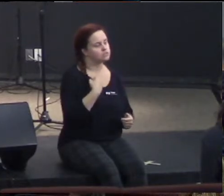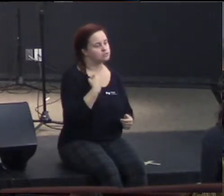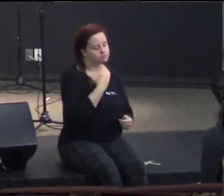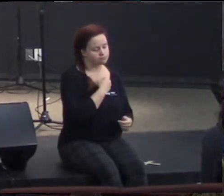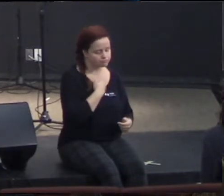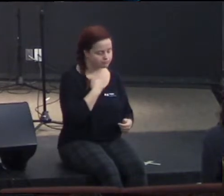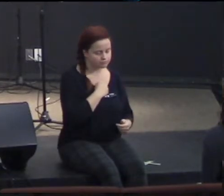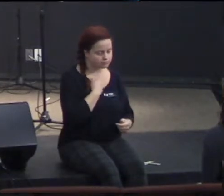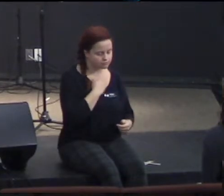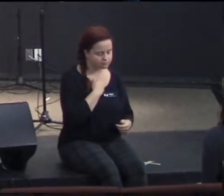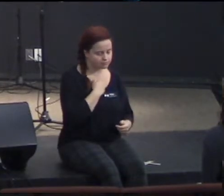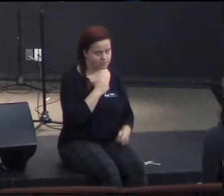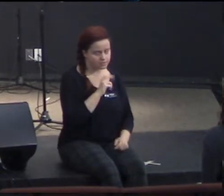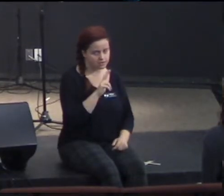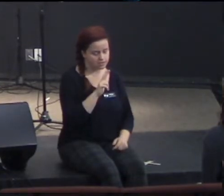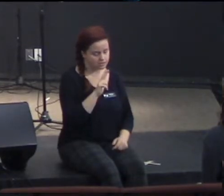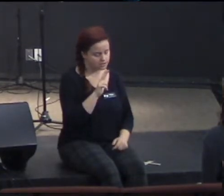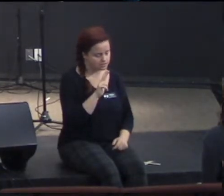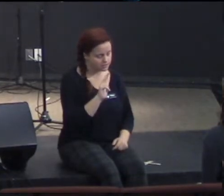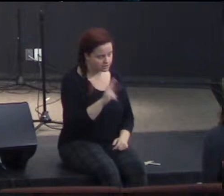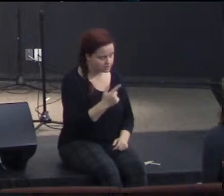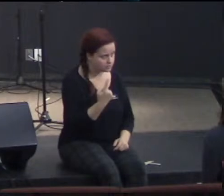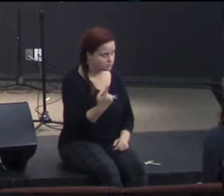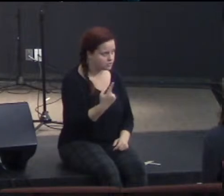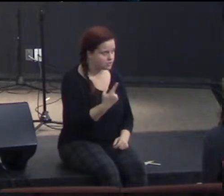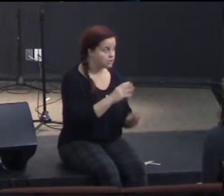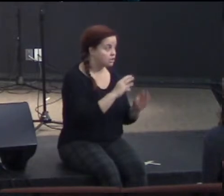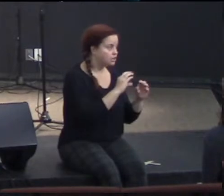one, the no grace, no truth.